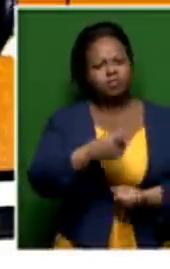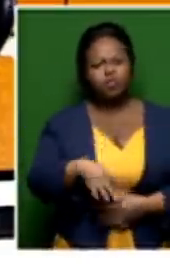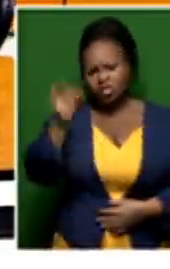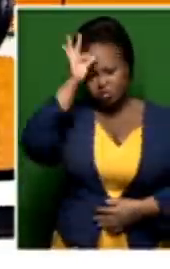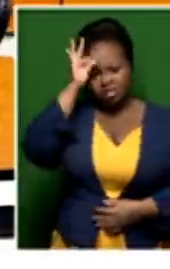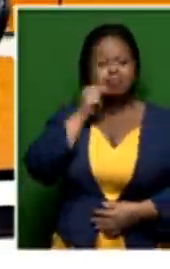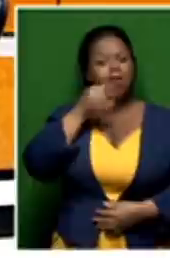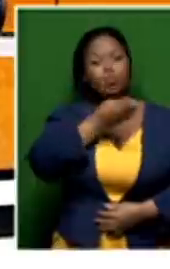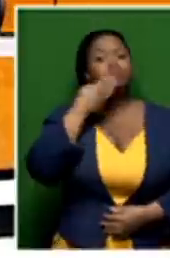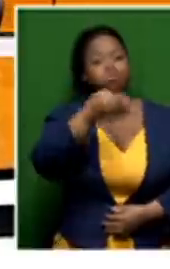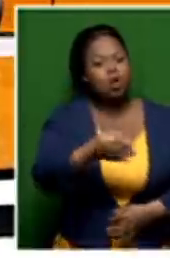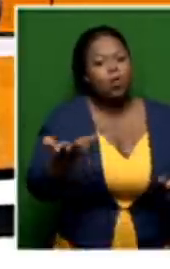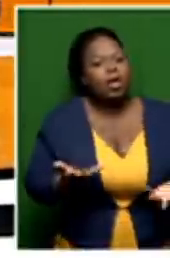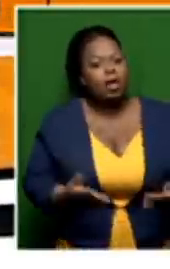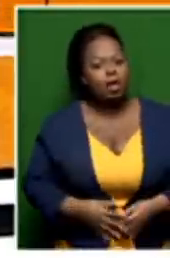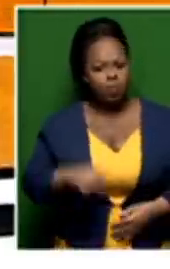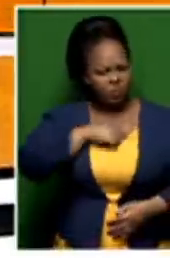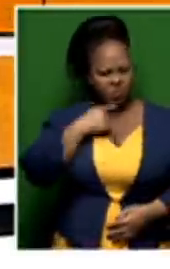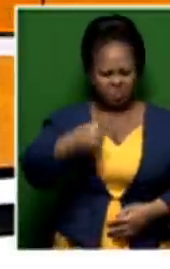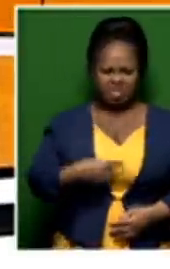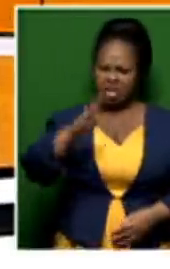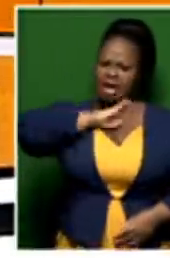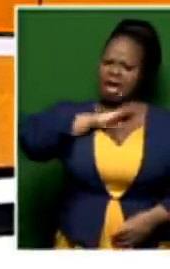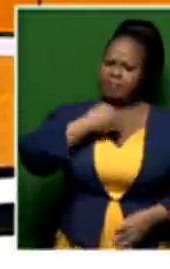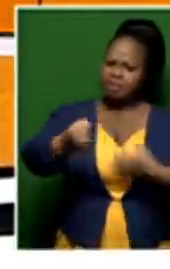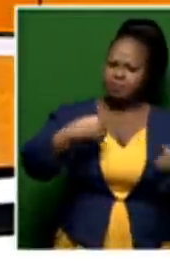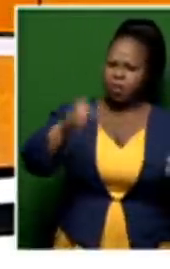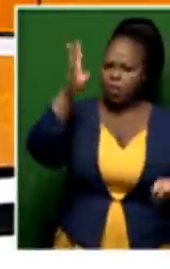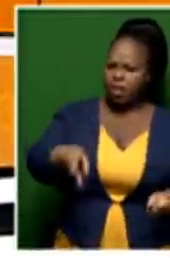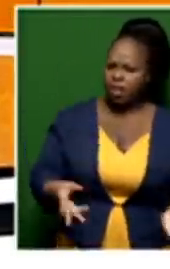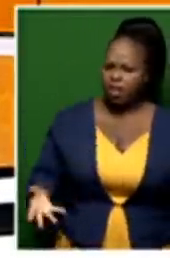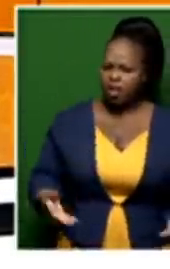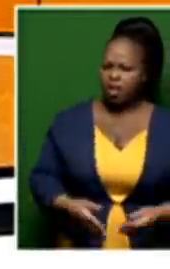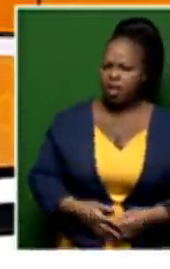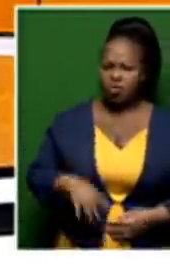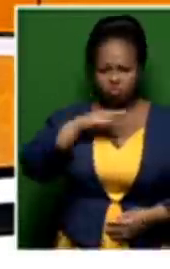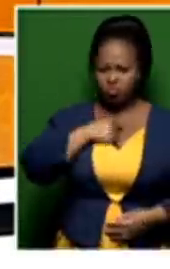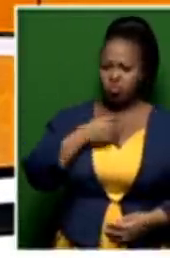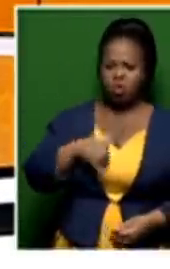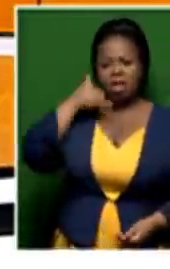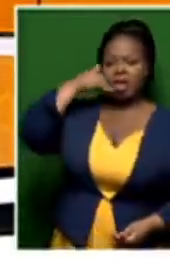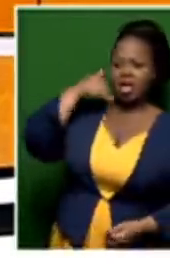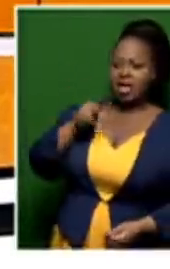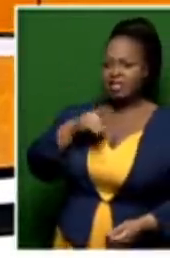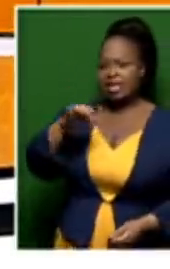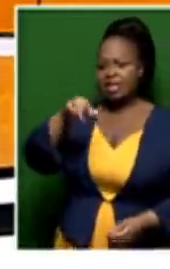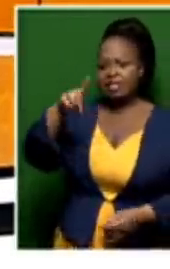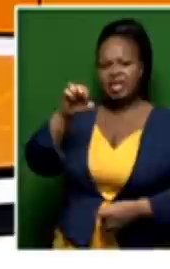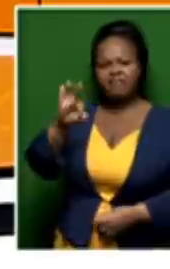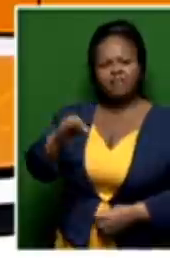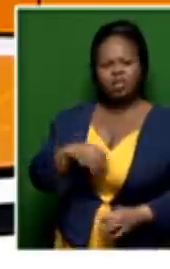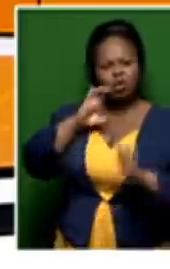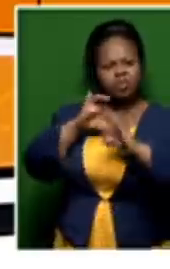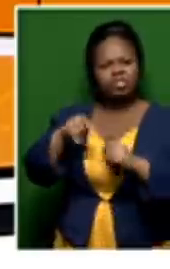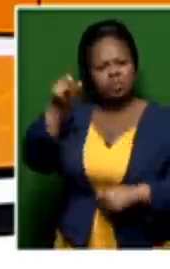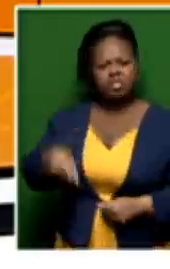police officers on the ground? You spoke about the deployment of the army. You spoke to an SANDF communications person who